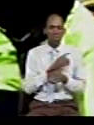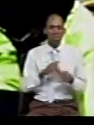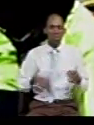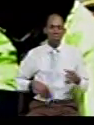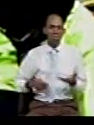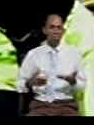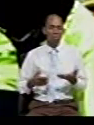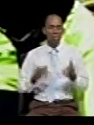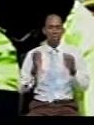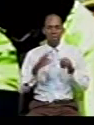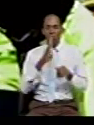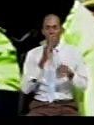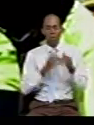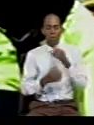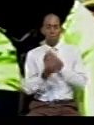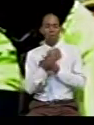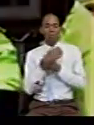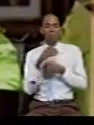Defeated in the Lord?